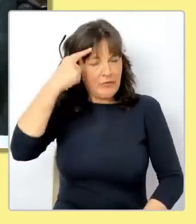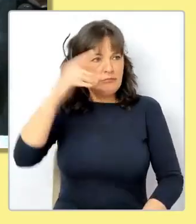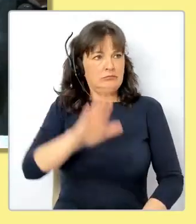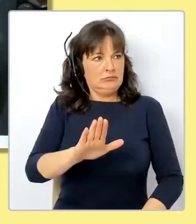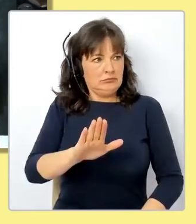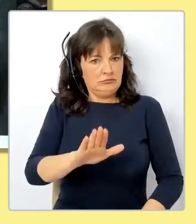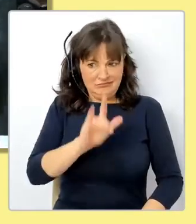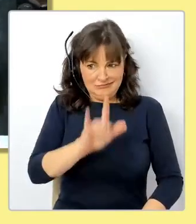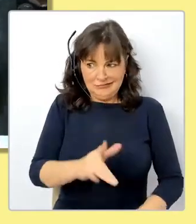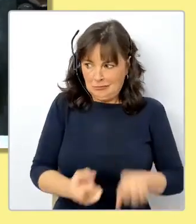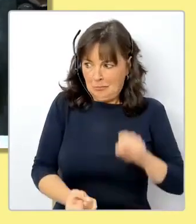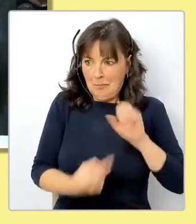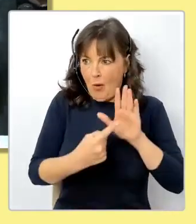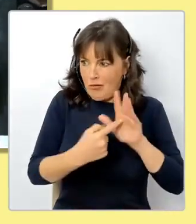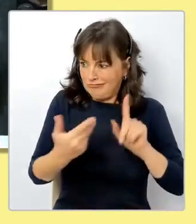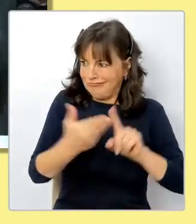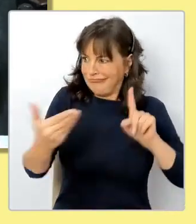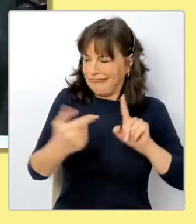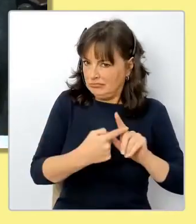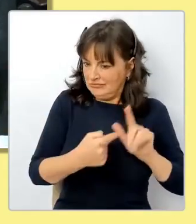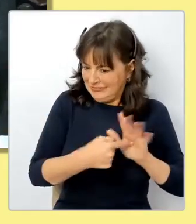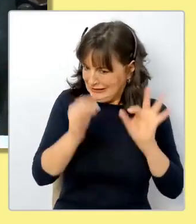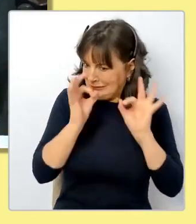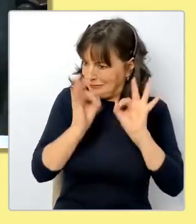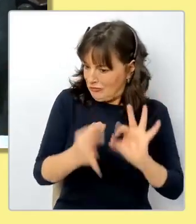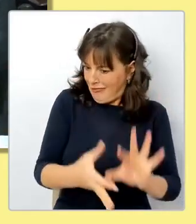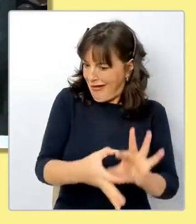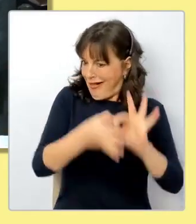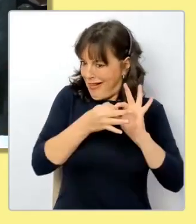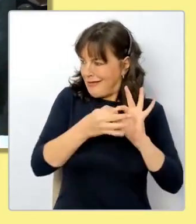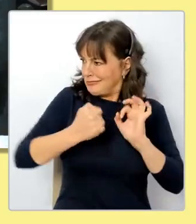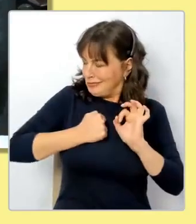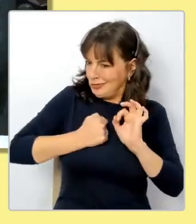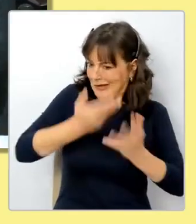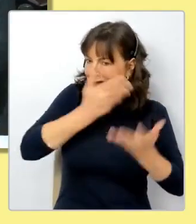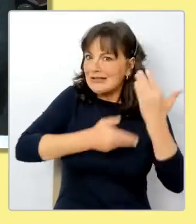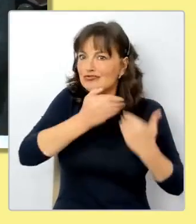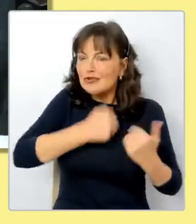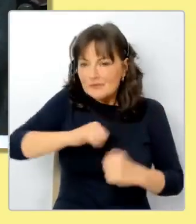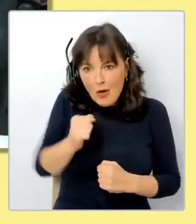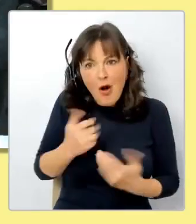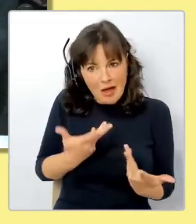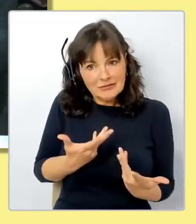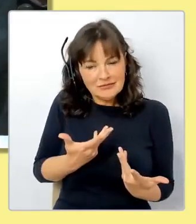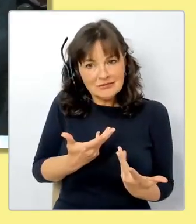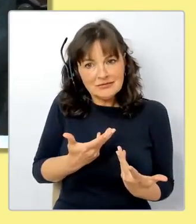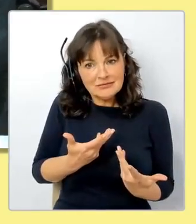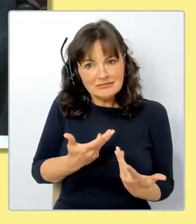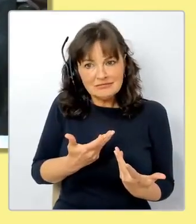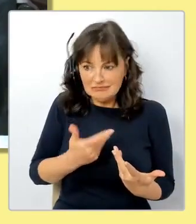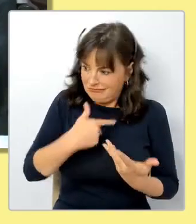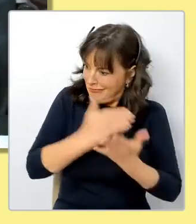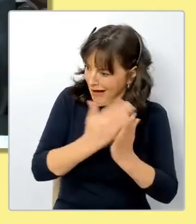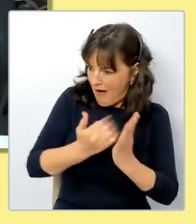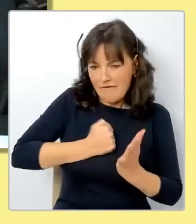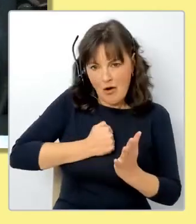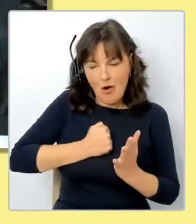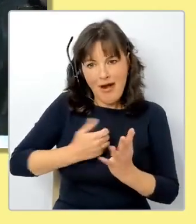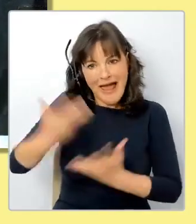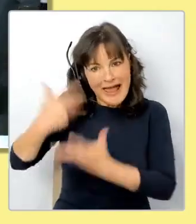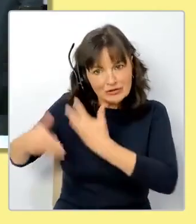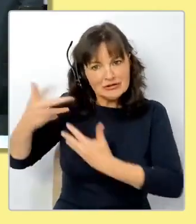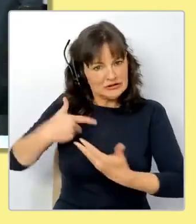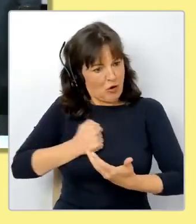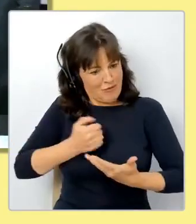very significant. They feel that it has a special significance for the history and, you know, part of Scotland's